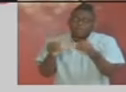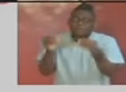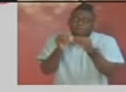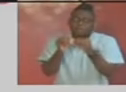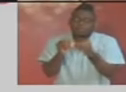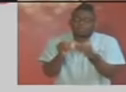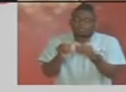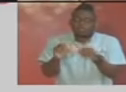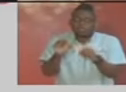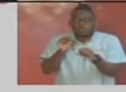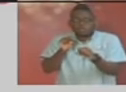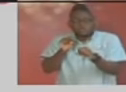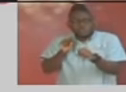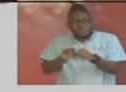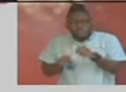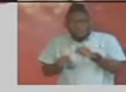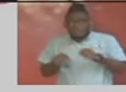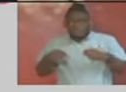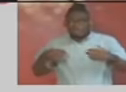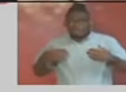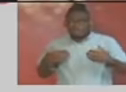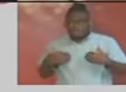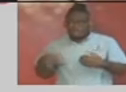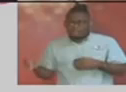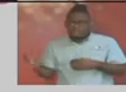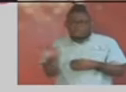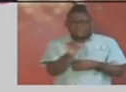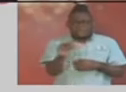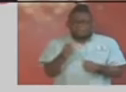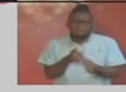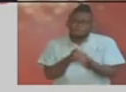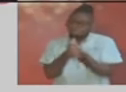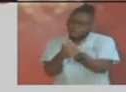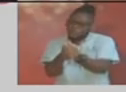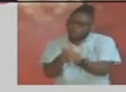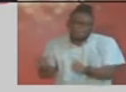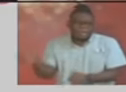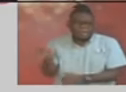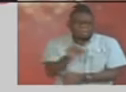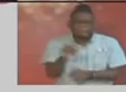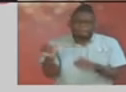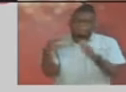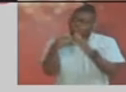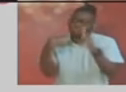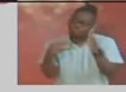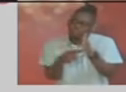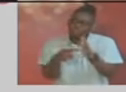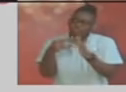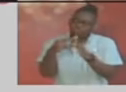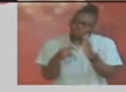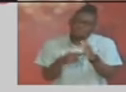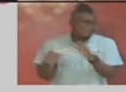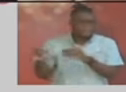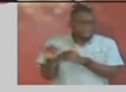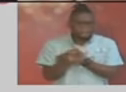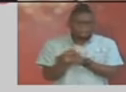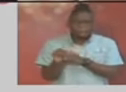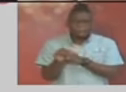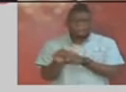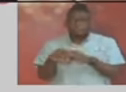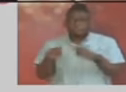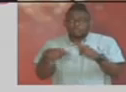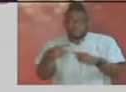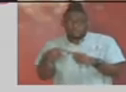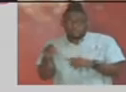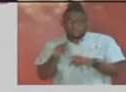well. So the pattern of testing continues in alignment with what we are seeing presenting to our facilities.